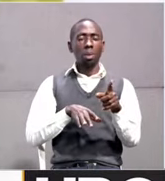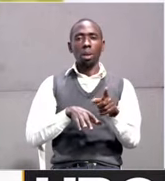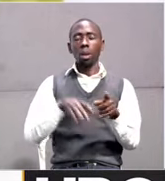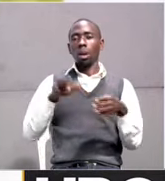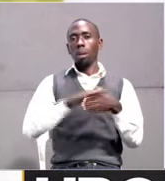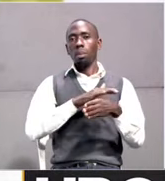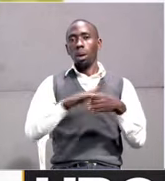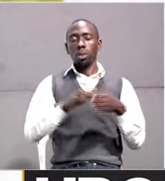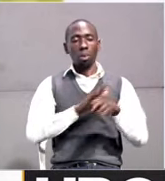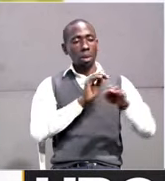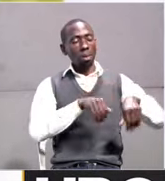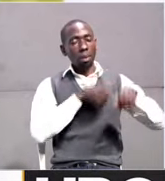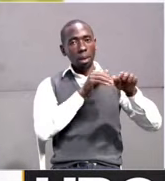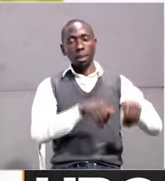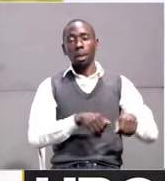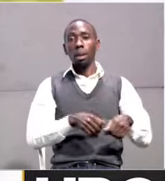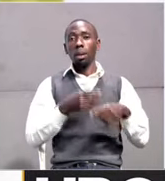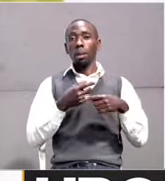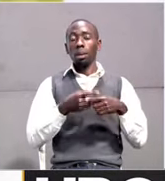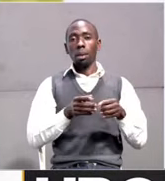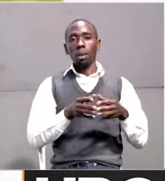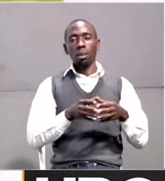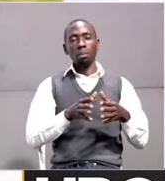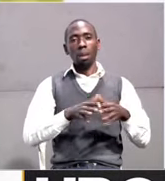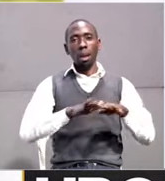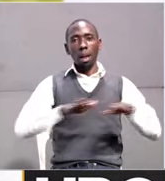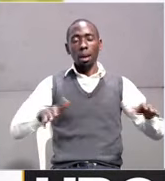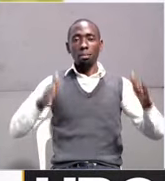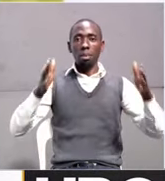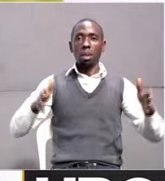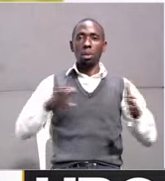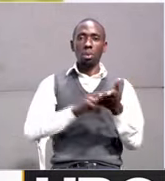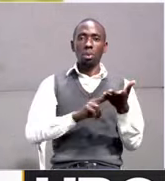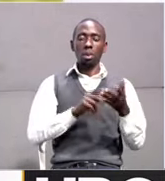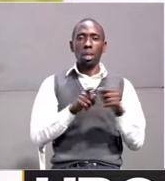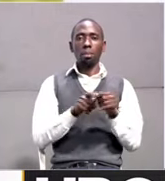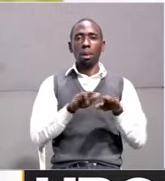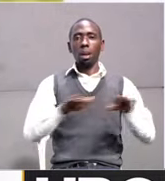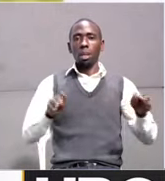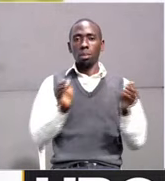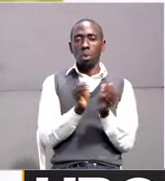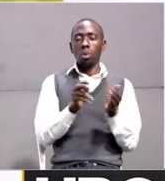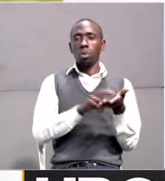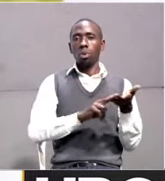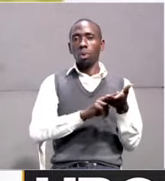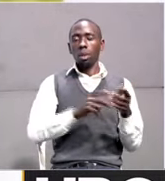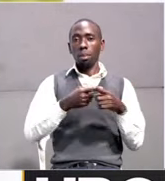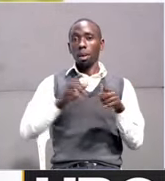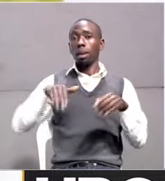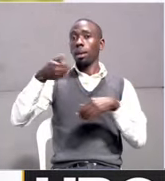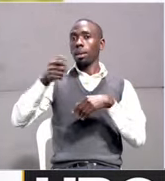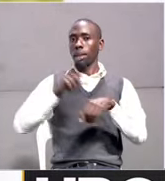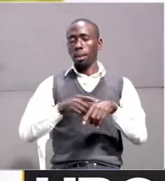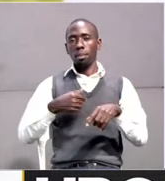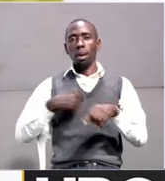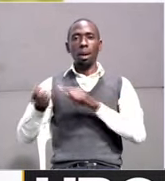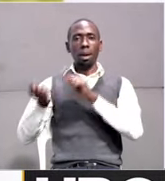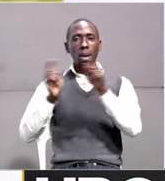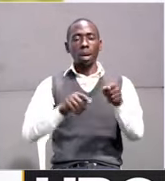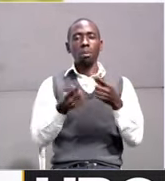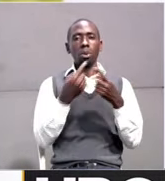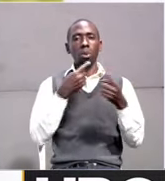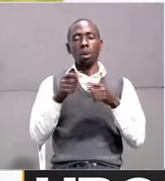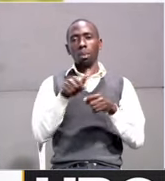commercial agriculture, extensive and intensive. But next time I will talk about the